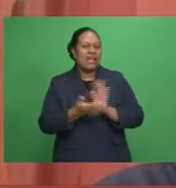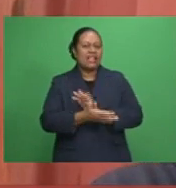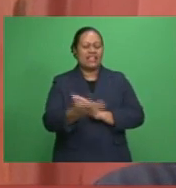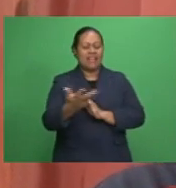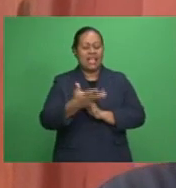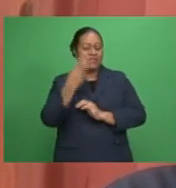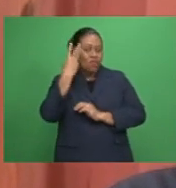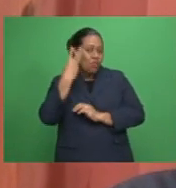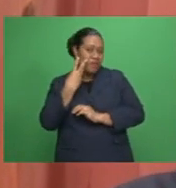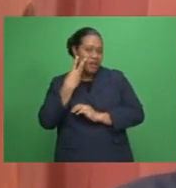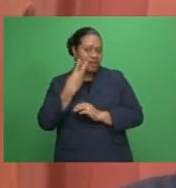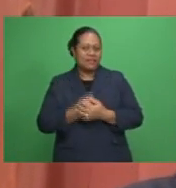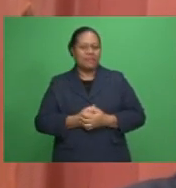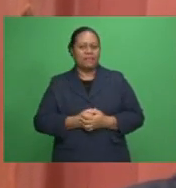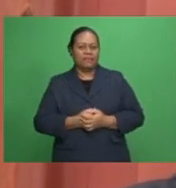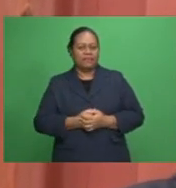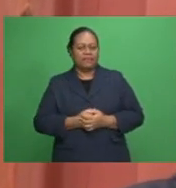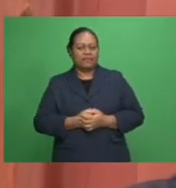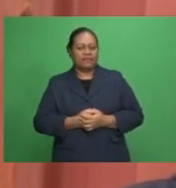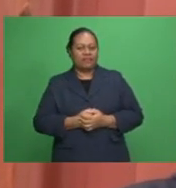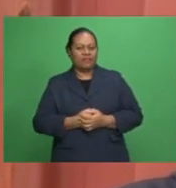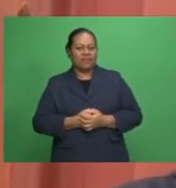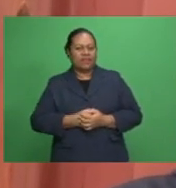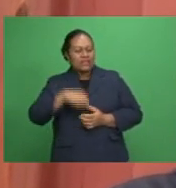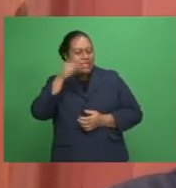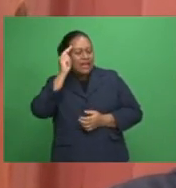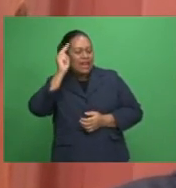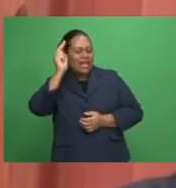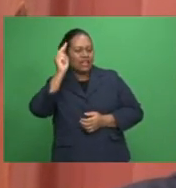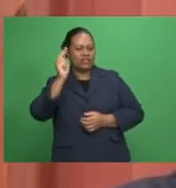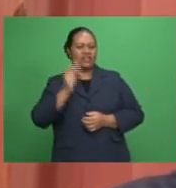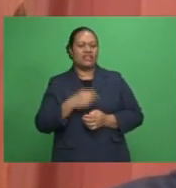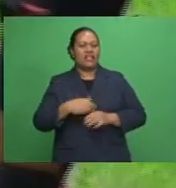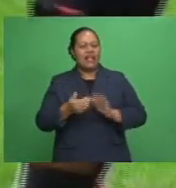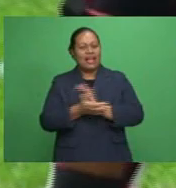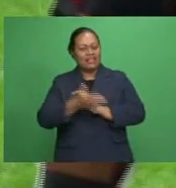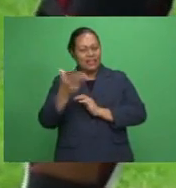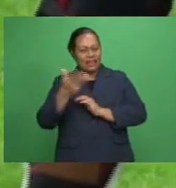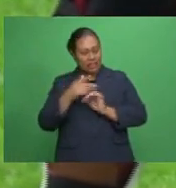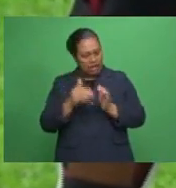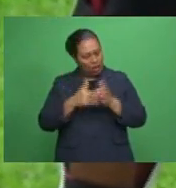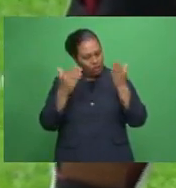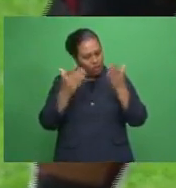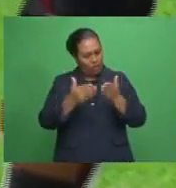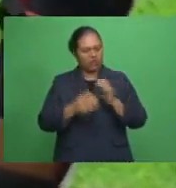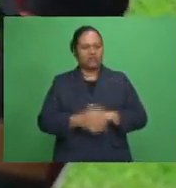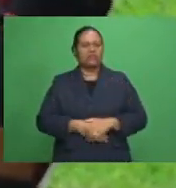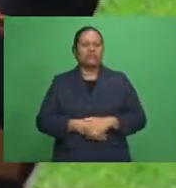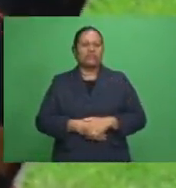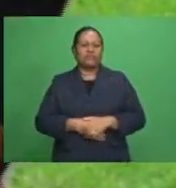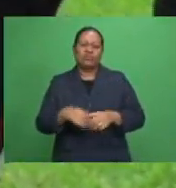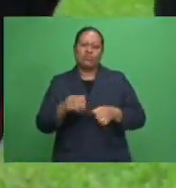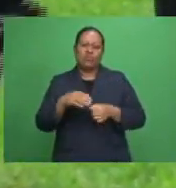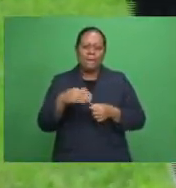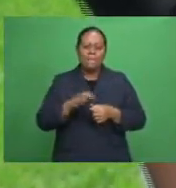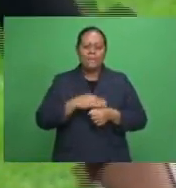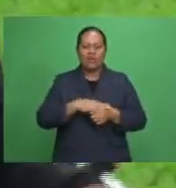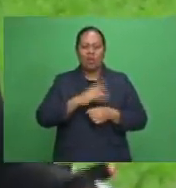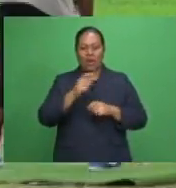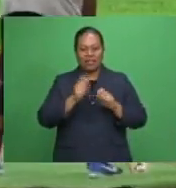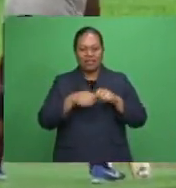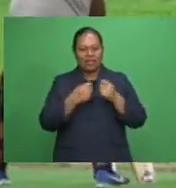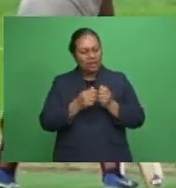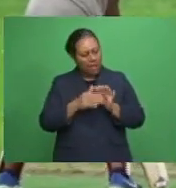women, but to have a national under-19 squad is one of our aims, to fit the national squad. They'll train